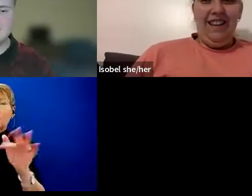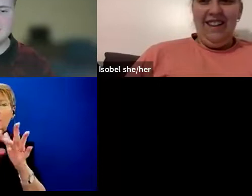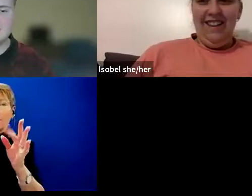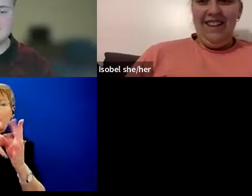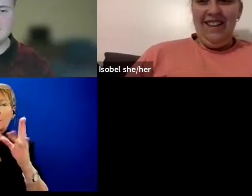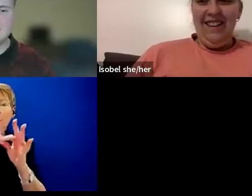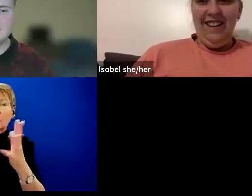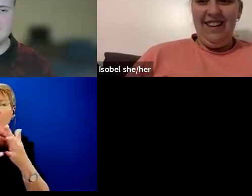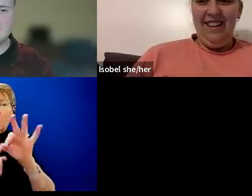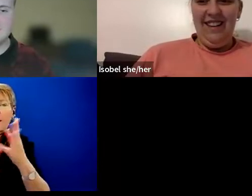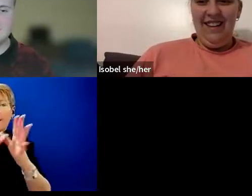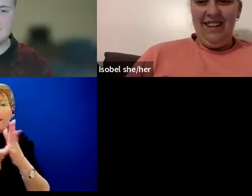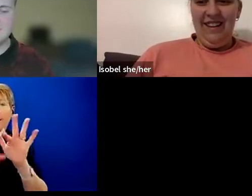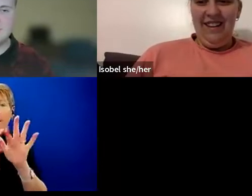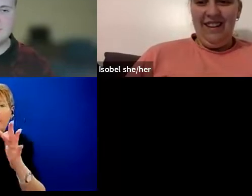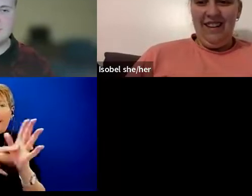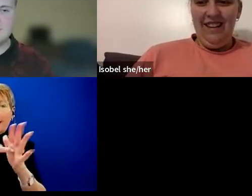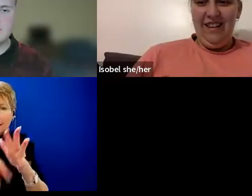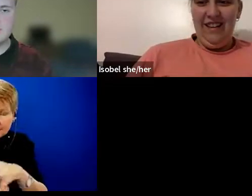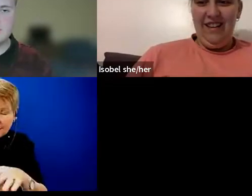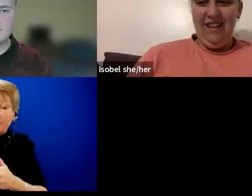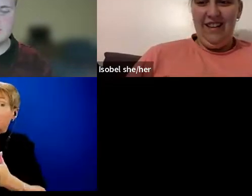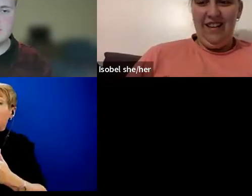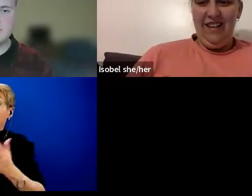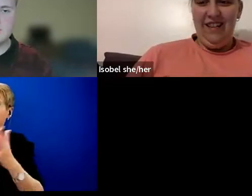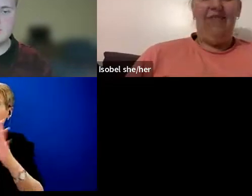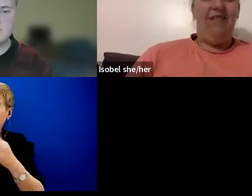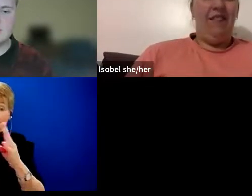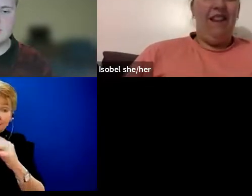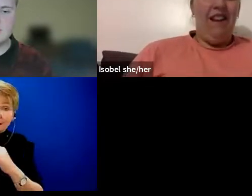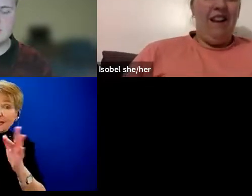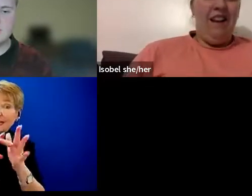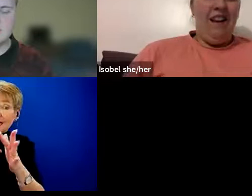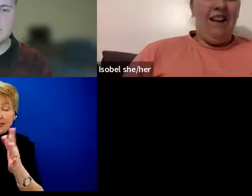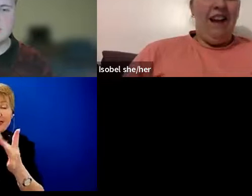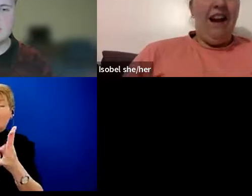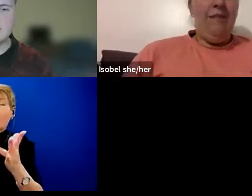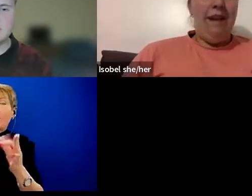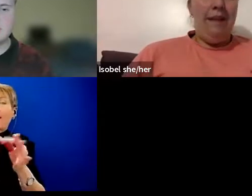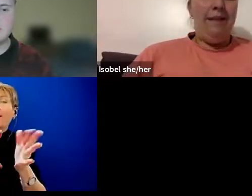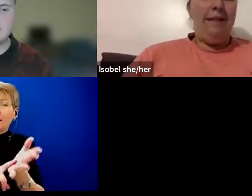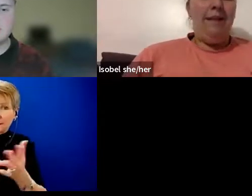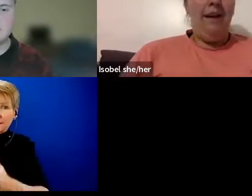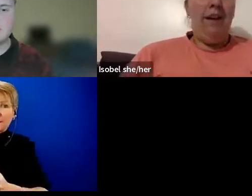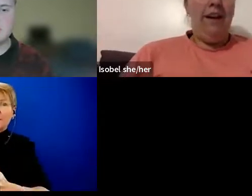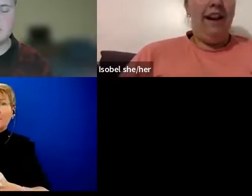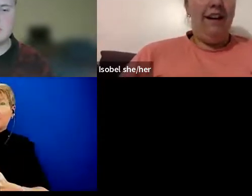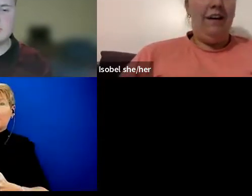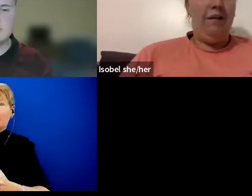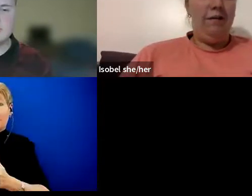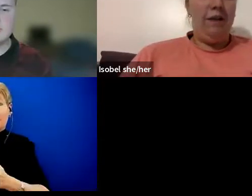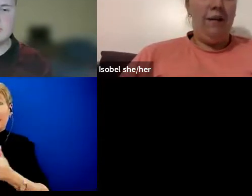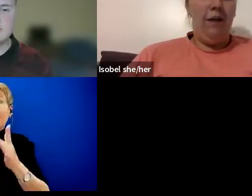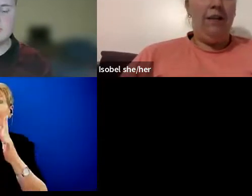Fantastic. Thank you, Emily. And I'll throw over to Isabel, please. Hi, my name's Isabel and I